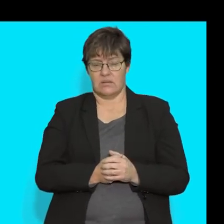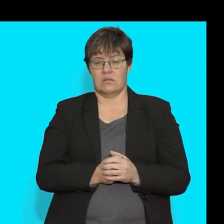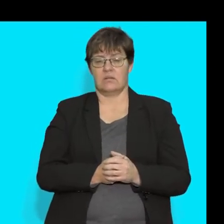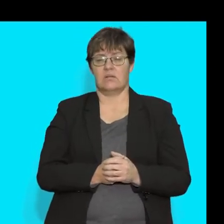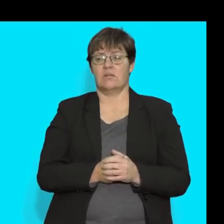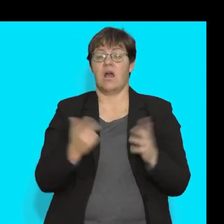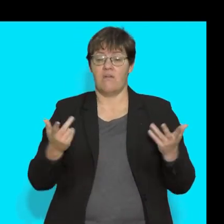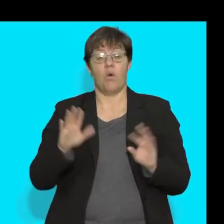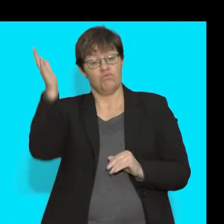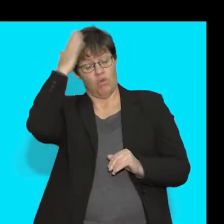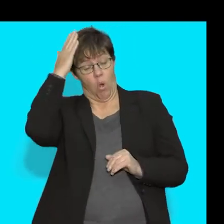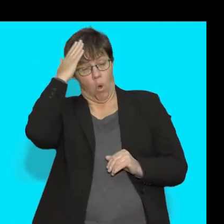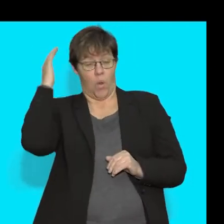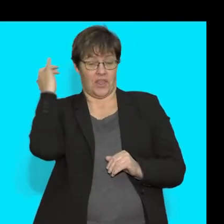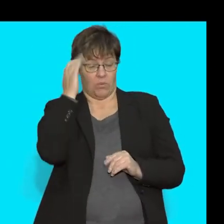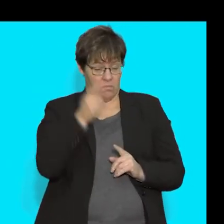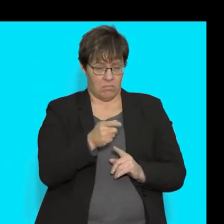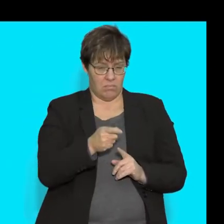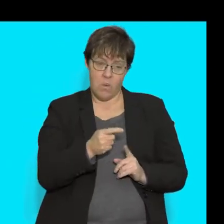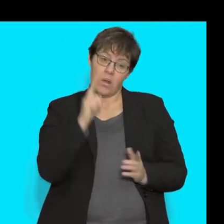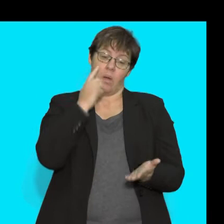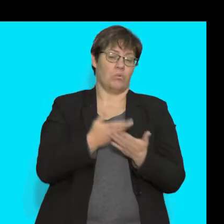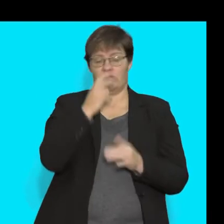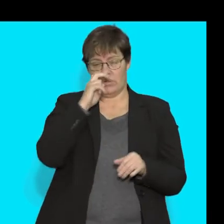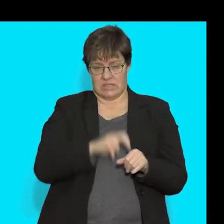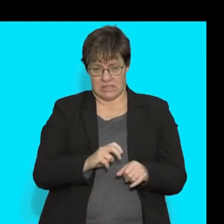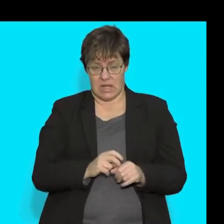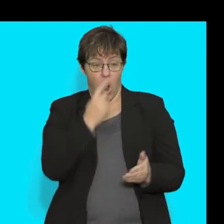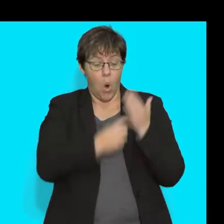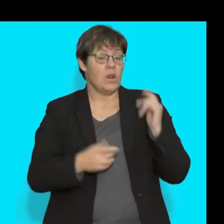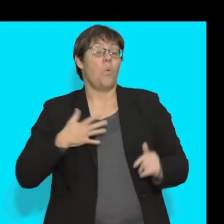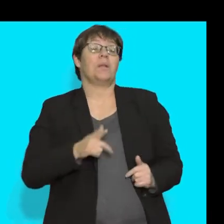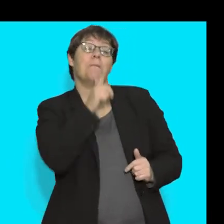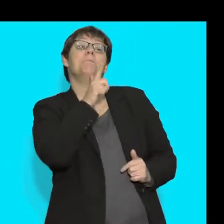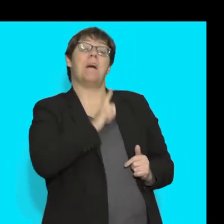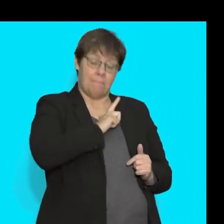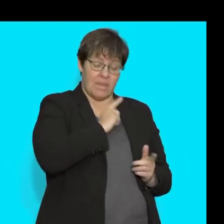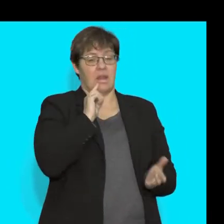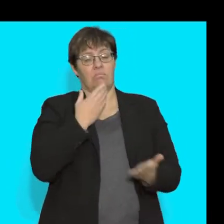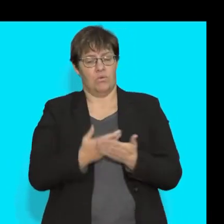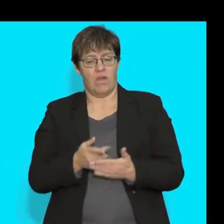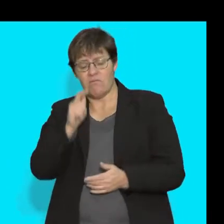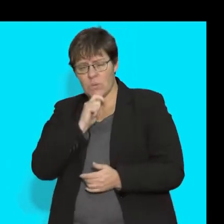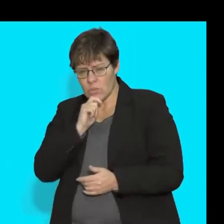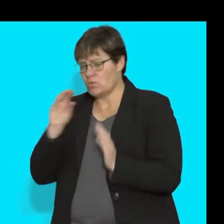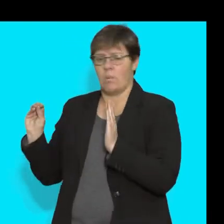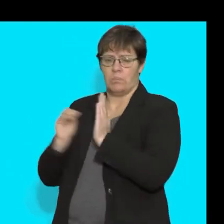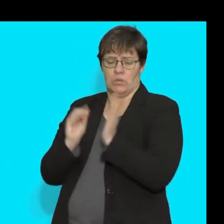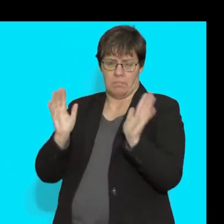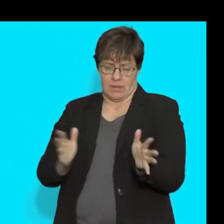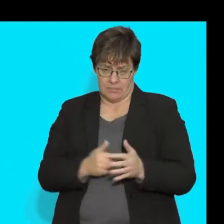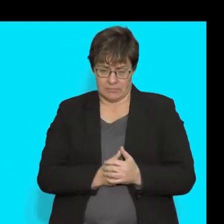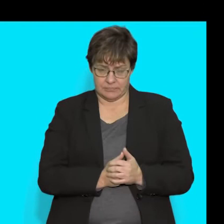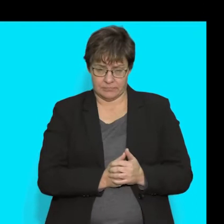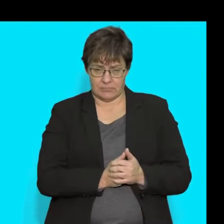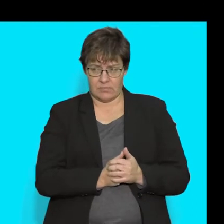theorem. Remember, guys, in Euclidean geometry, once you now know the theorem, only when they want you to prove it do you prove it. If you are using